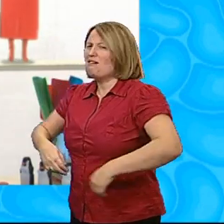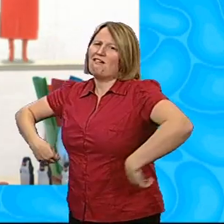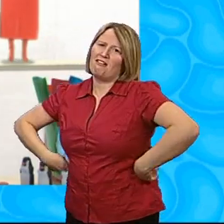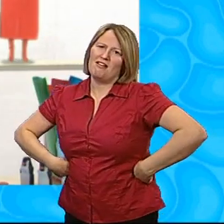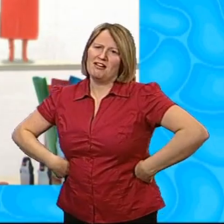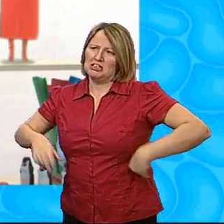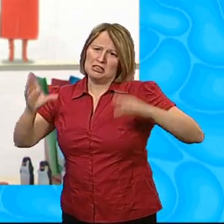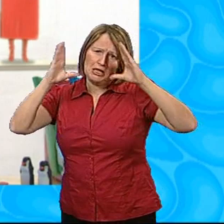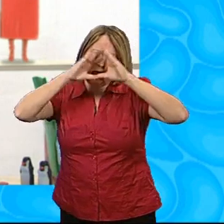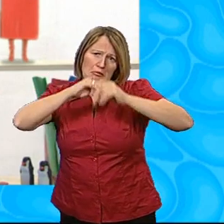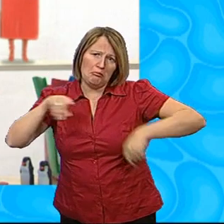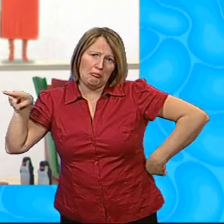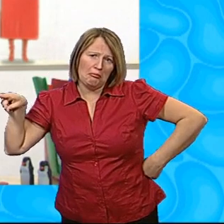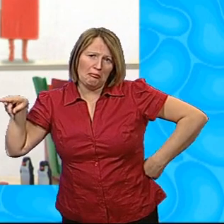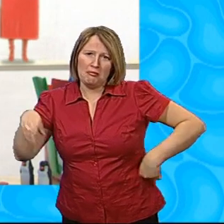Ah, they're asleep.